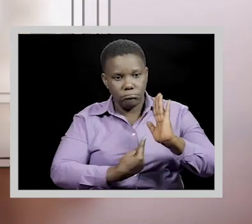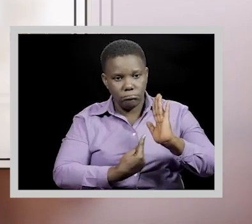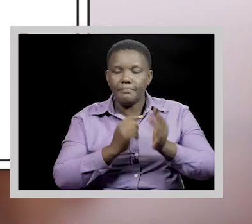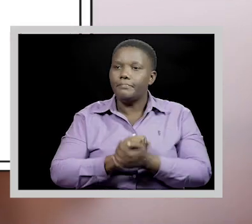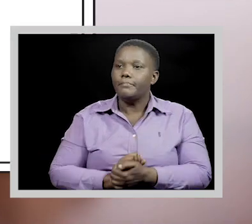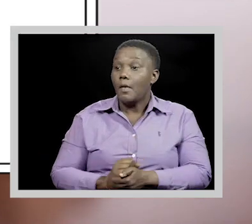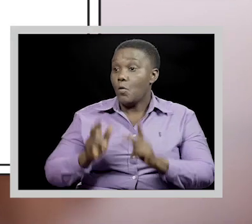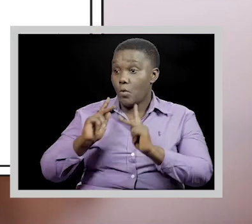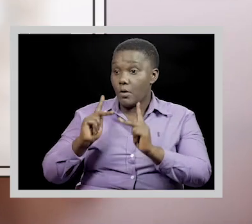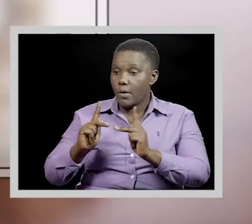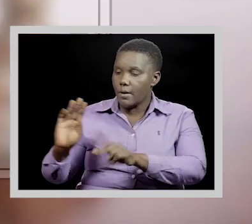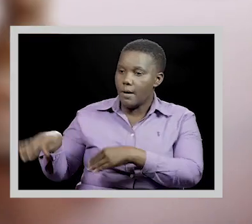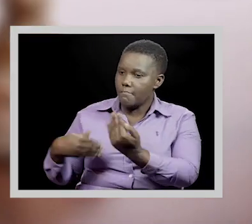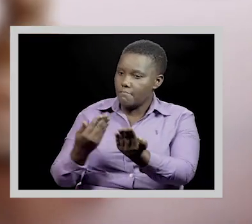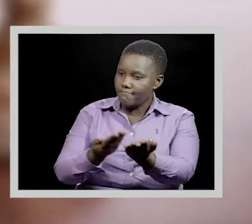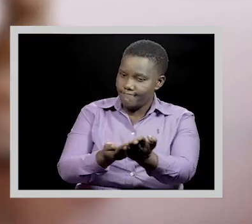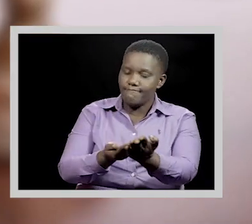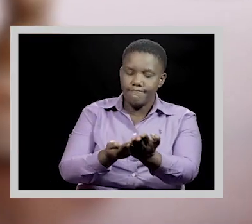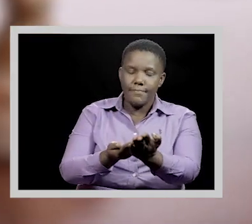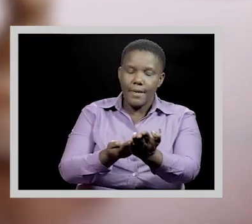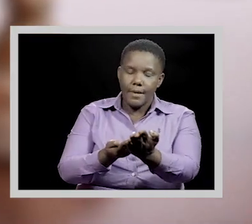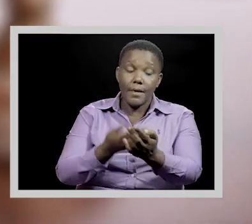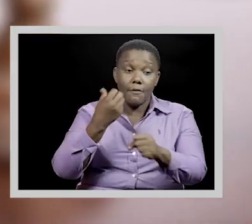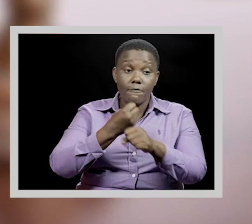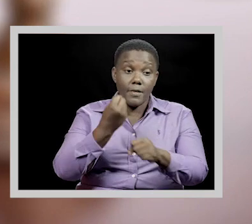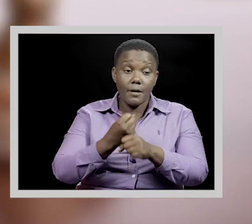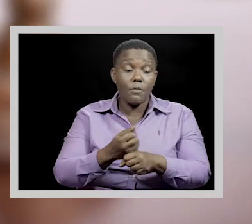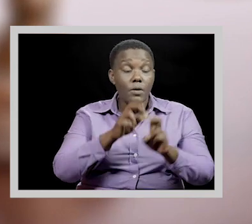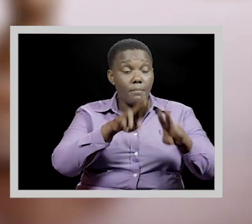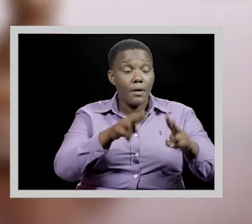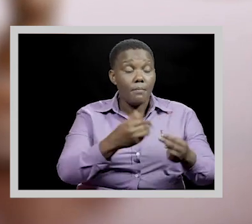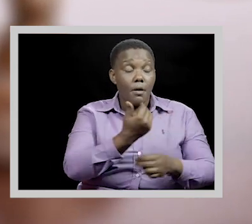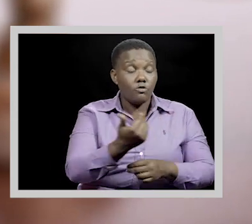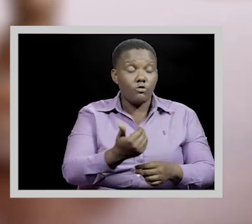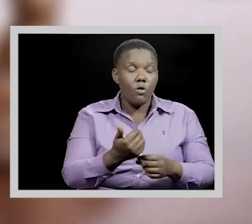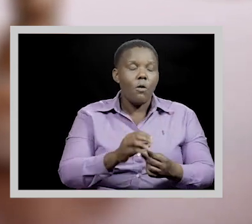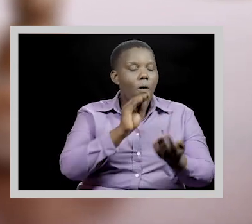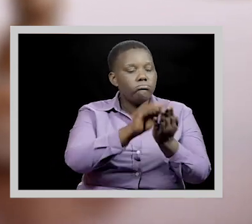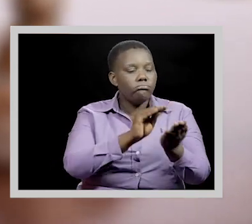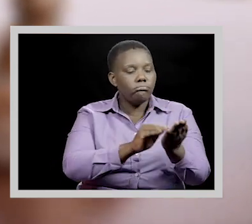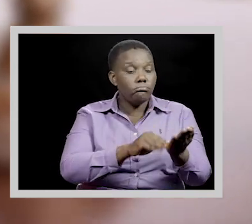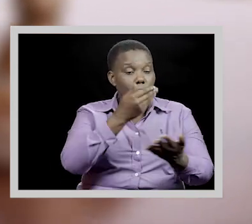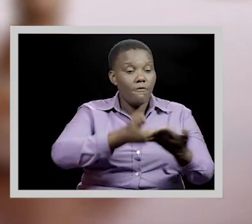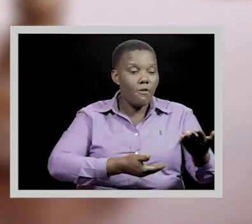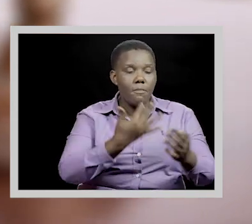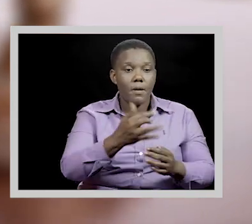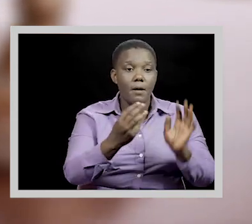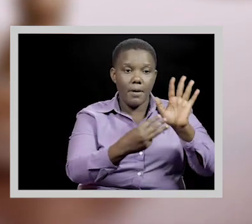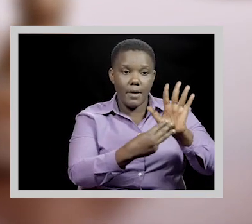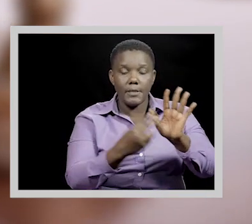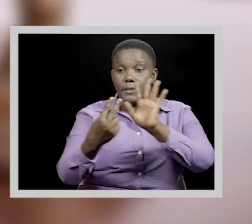Court Rules. Normally, these applications are lodged in the Juvenile Court by filling forms number